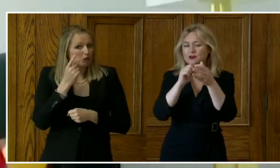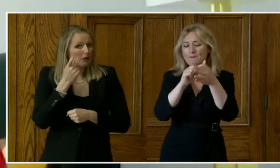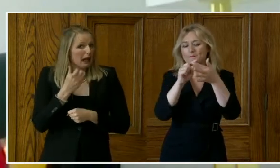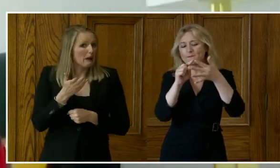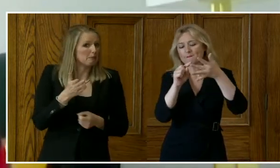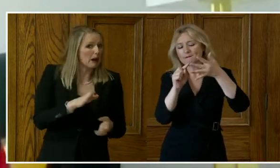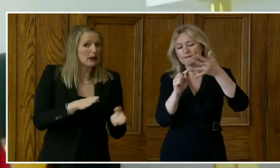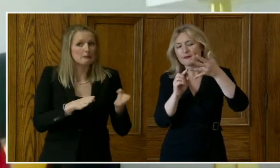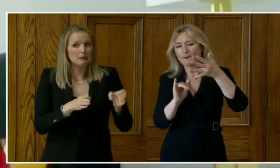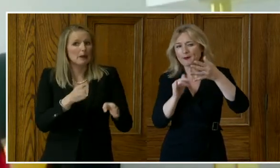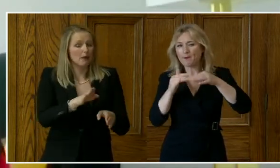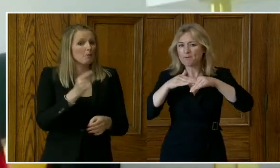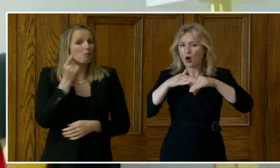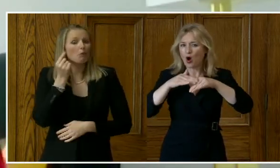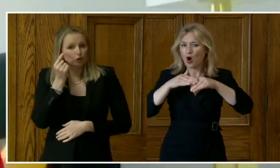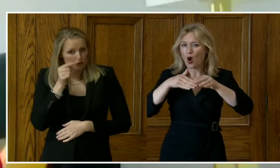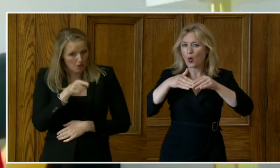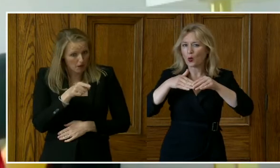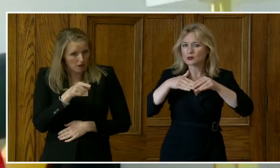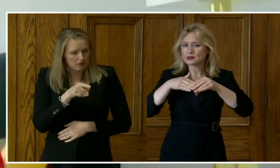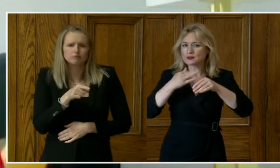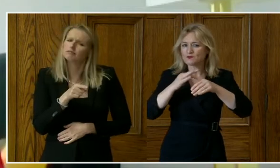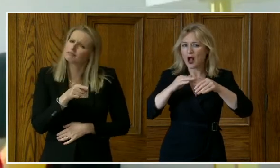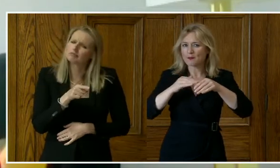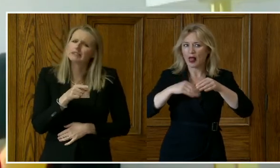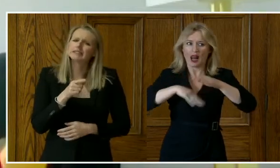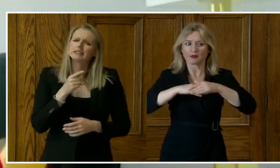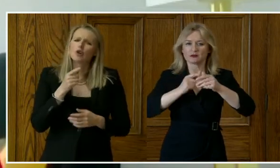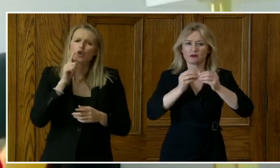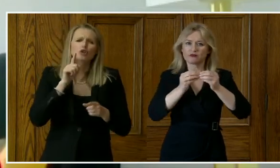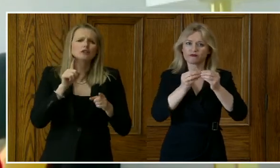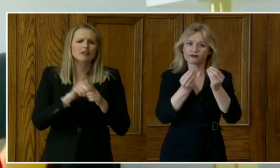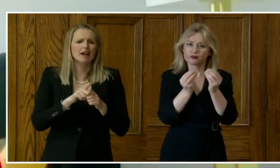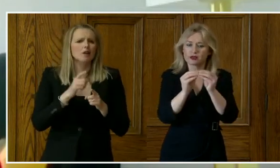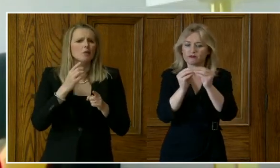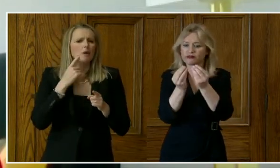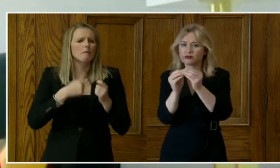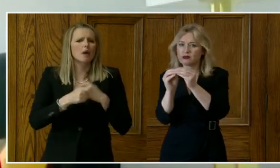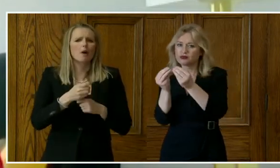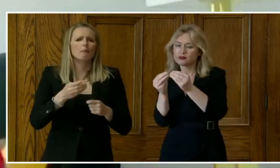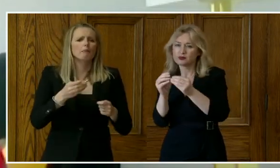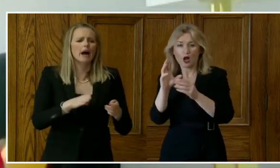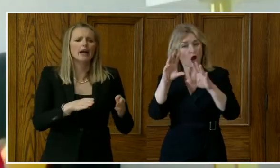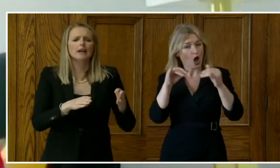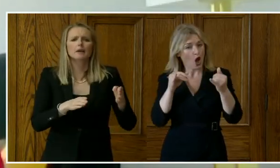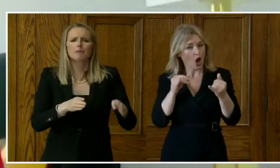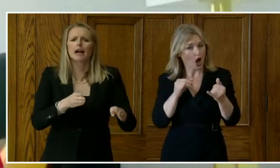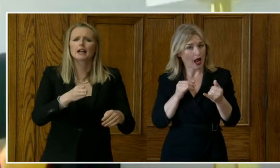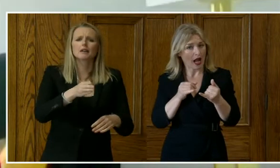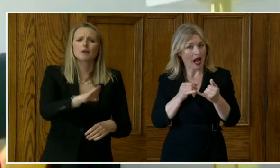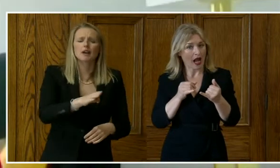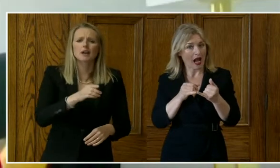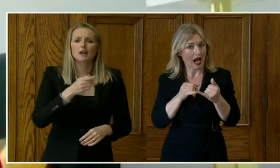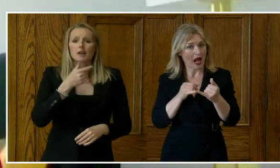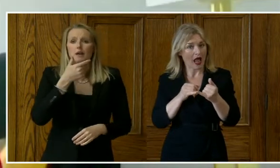restrictions. And it seems logical that whenever you start to relax these restrictions, there will inevitably be a certain element of